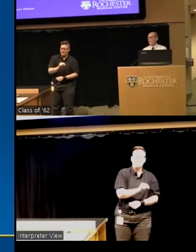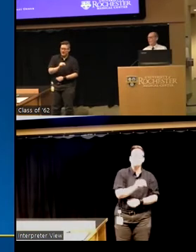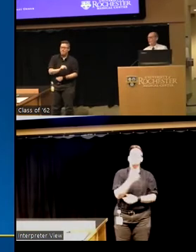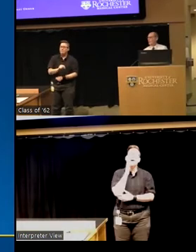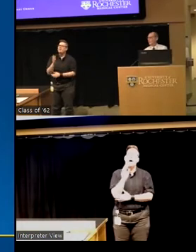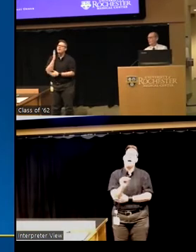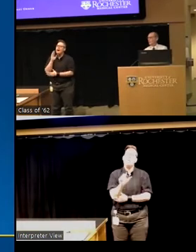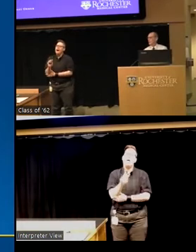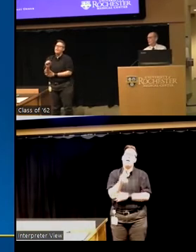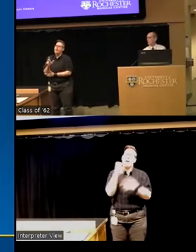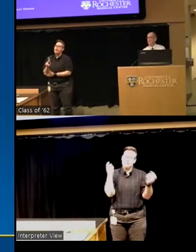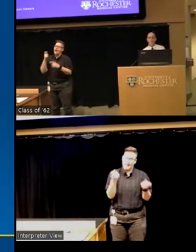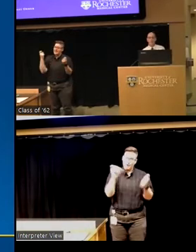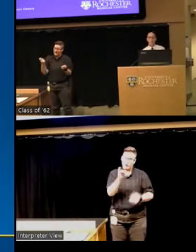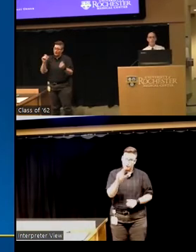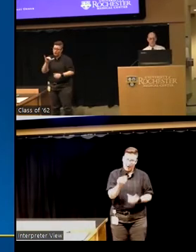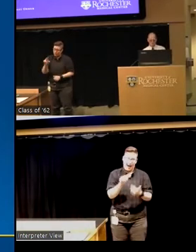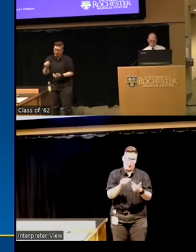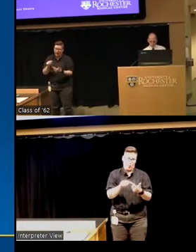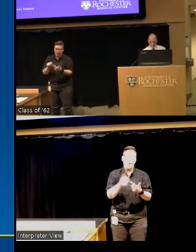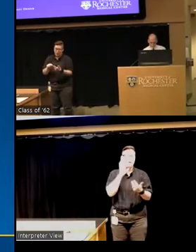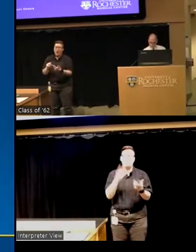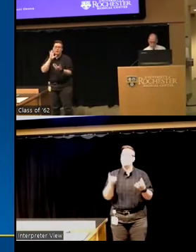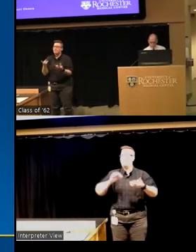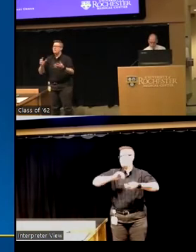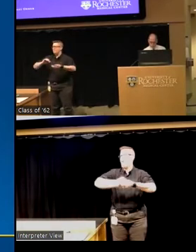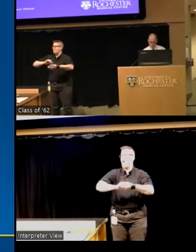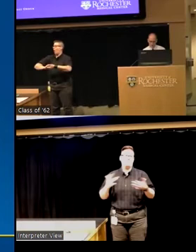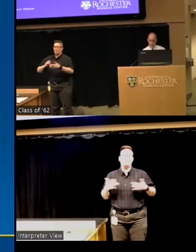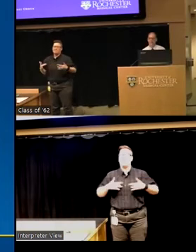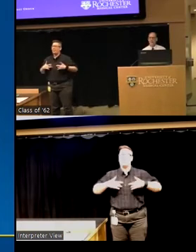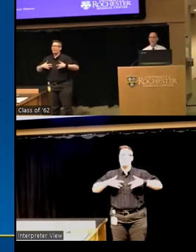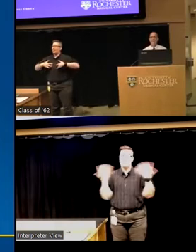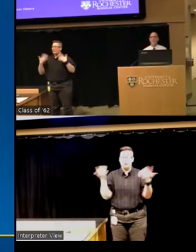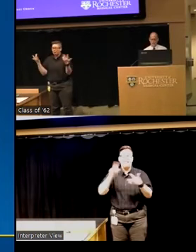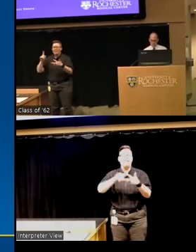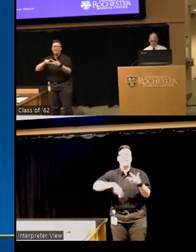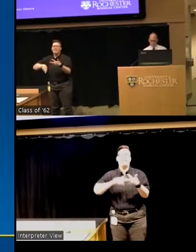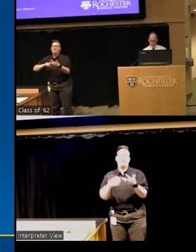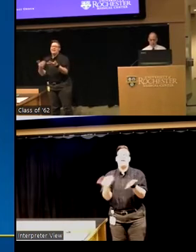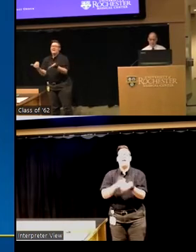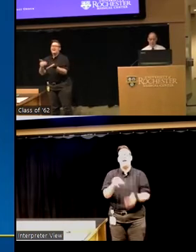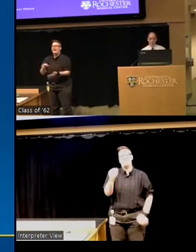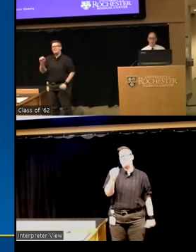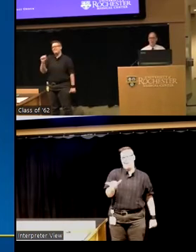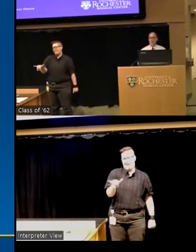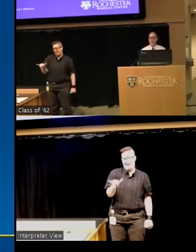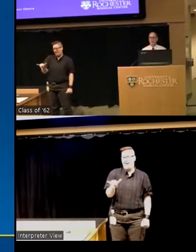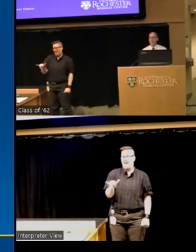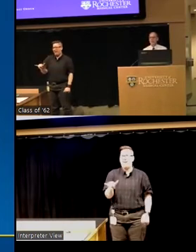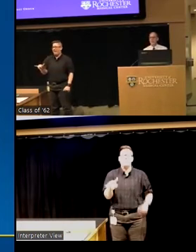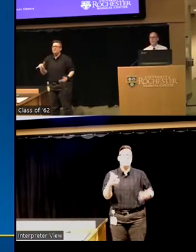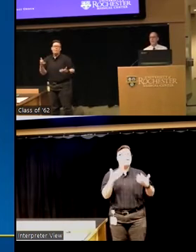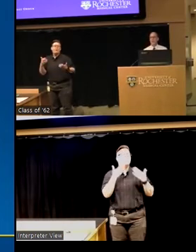MLK celebration in January, we'll be partnering with you, and we're thrilled about that. And then again in May. And I just want to extend